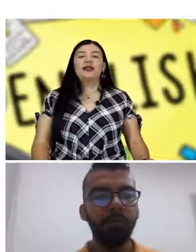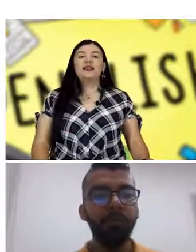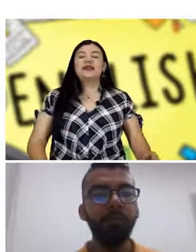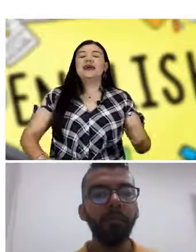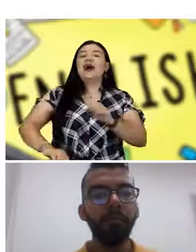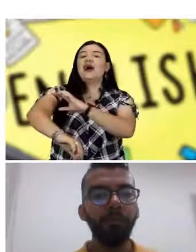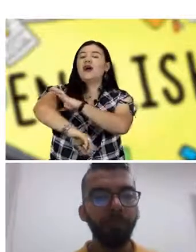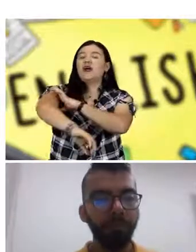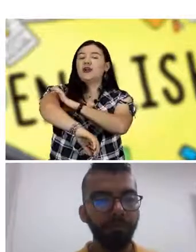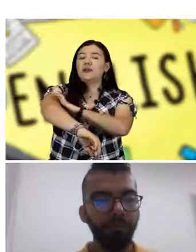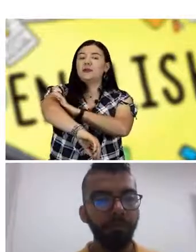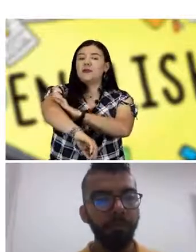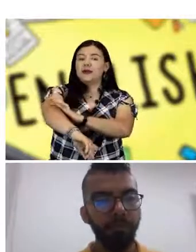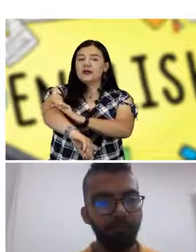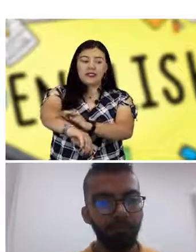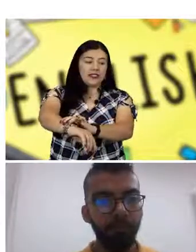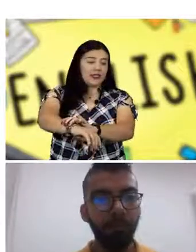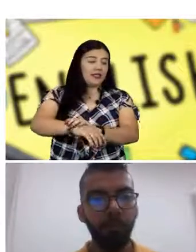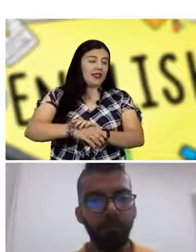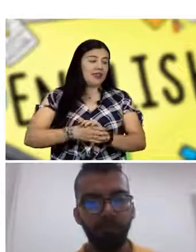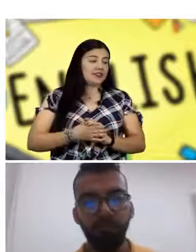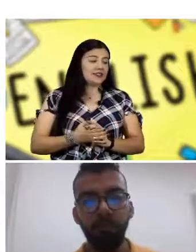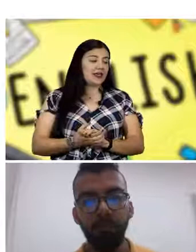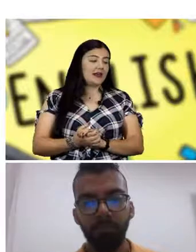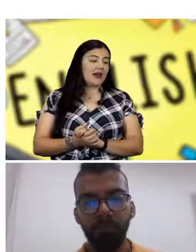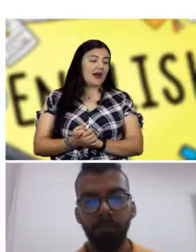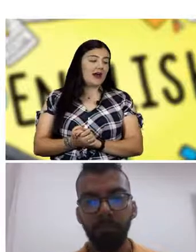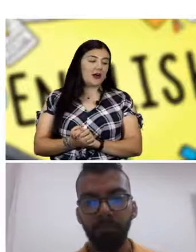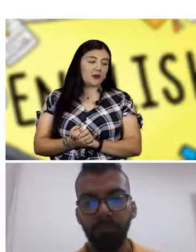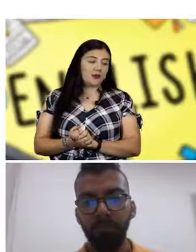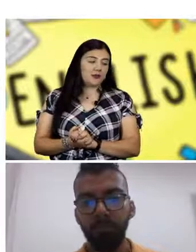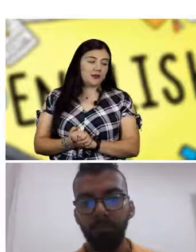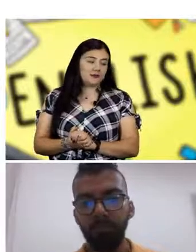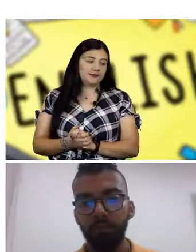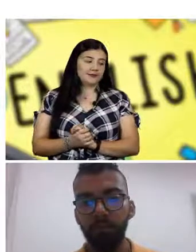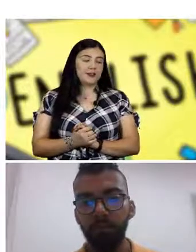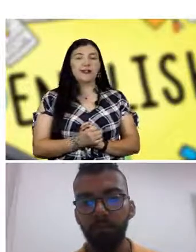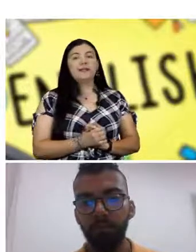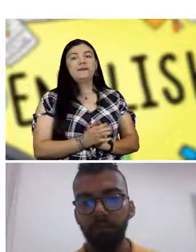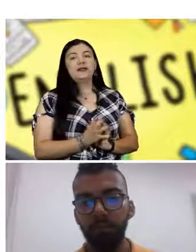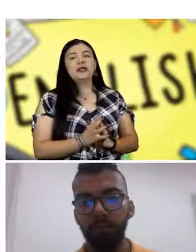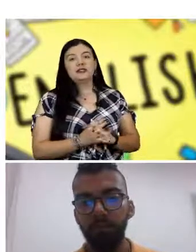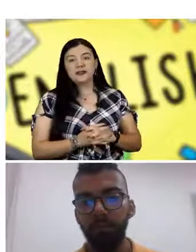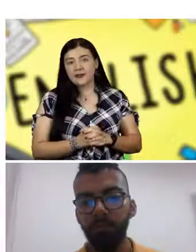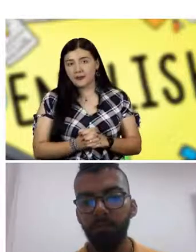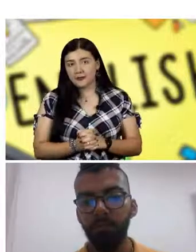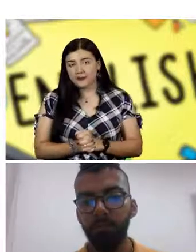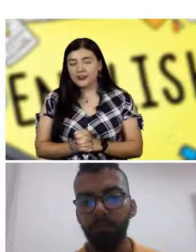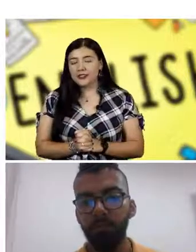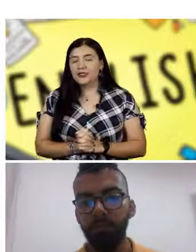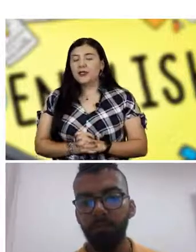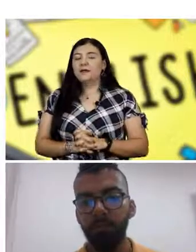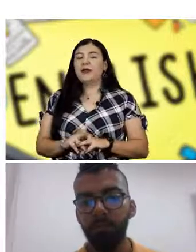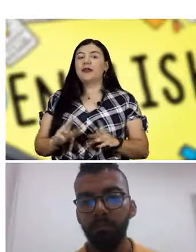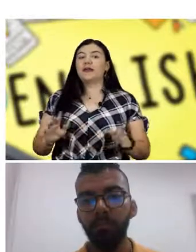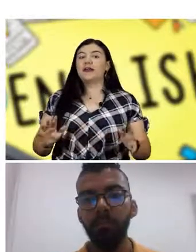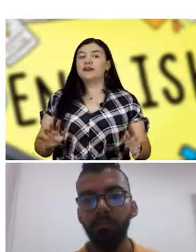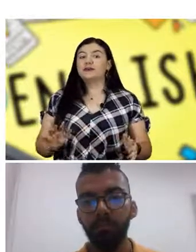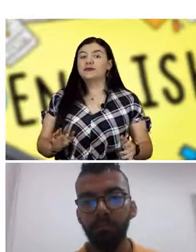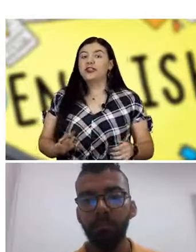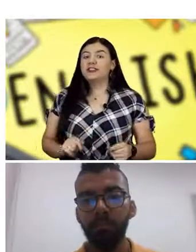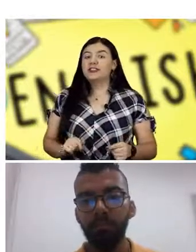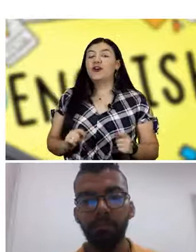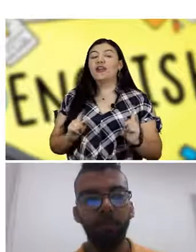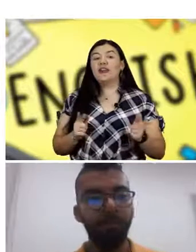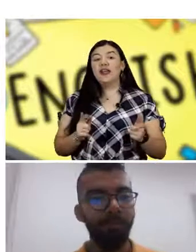we got arm, okay? It's an arm, okay? It's an arm. Very